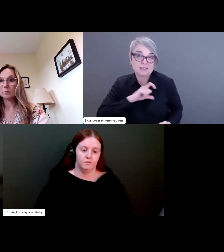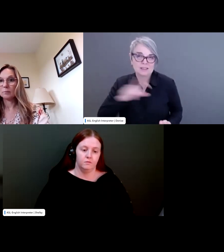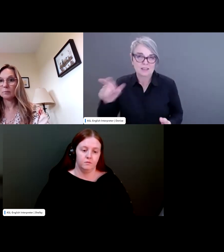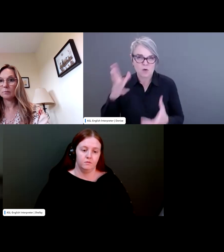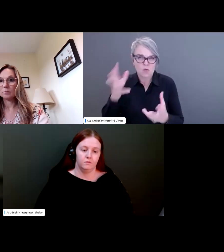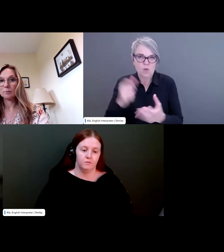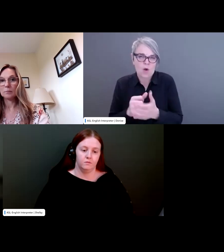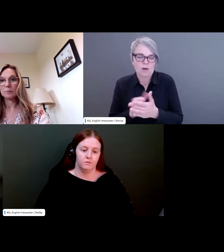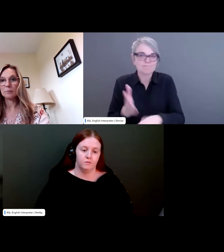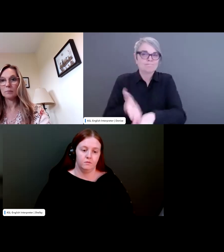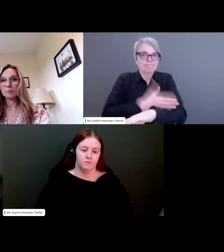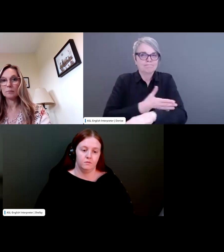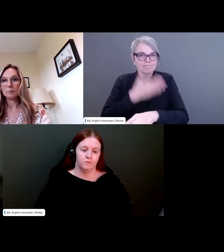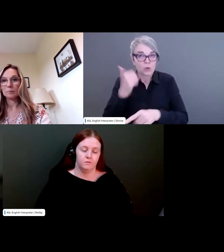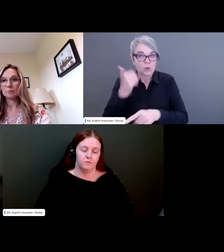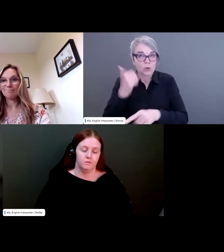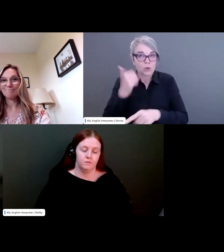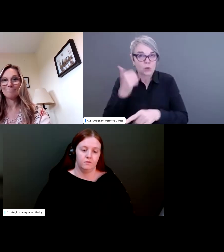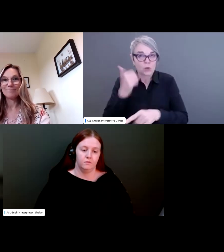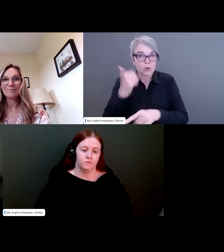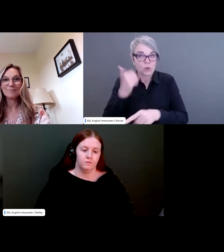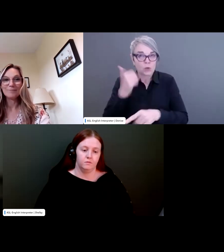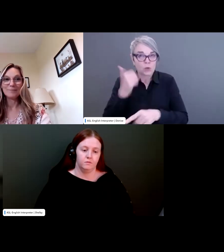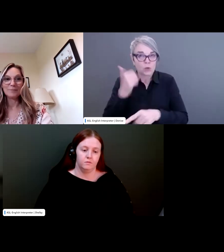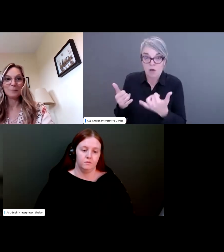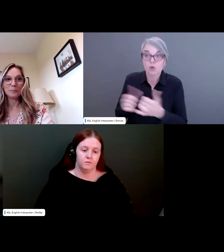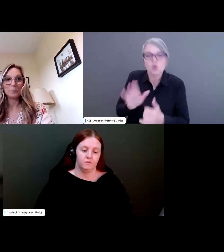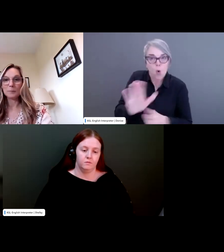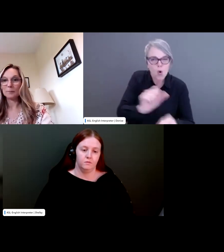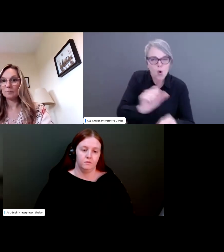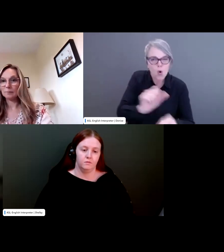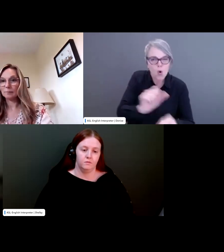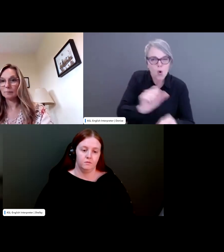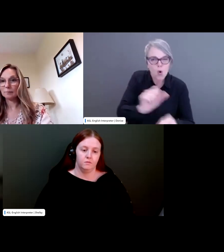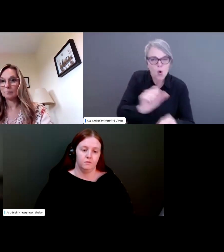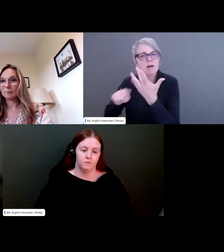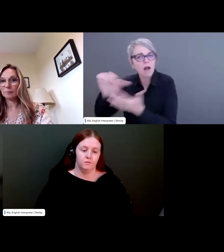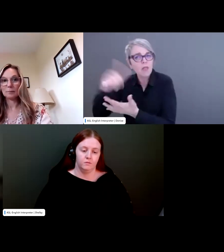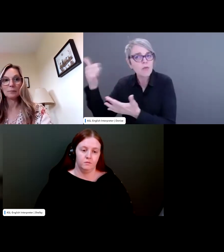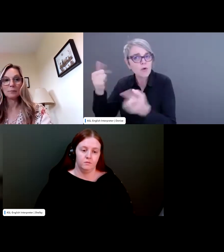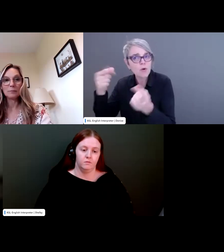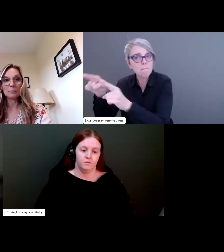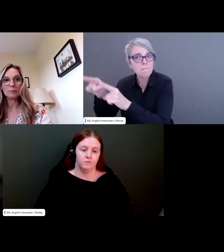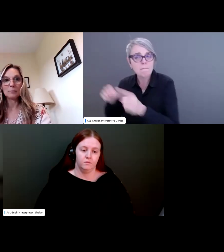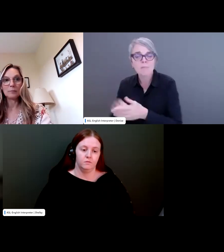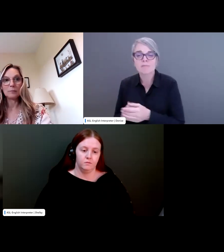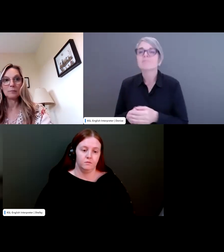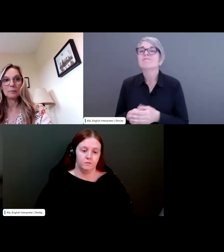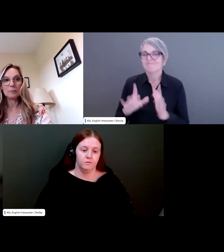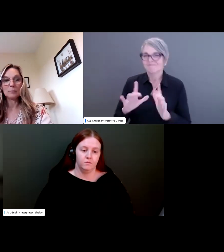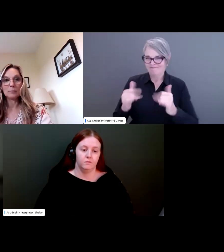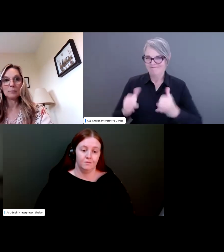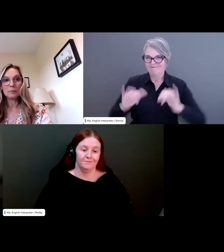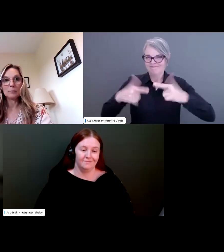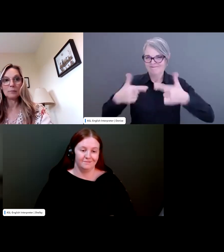is there stuff underway besides the work that you're currently doing? Yes, so we're doing that, and I'm